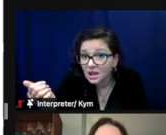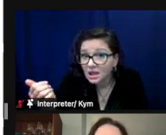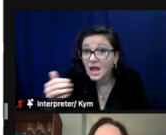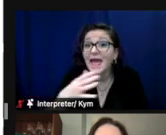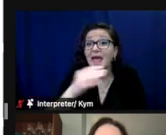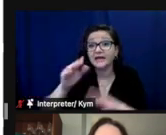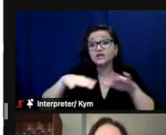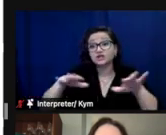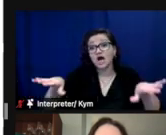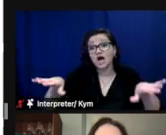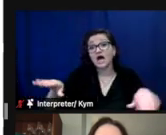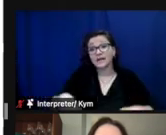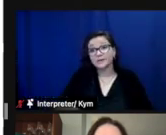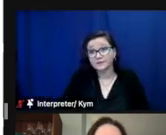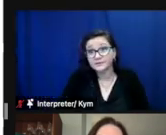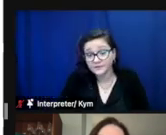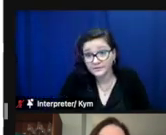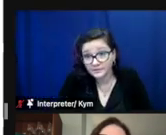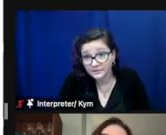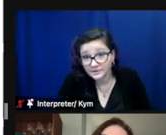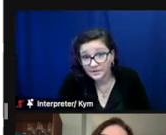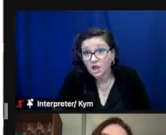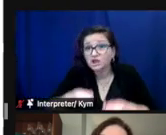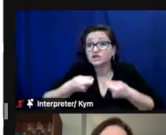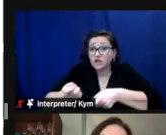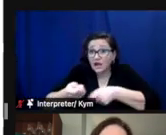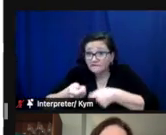In a child. Okay, so maybe a doll.